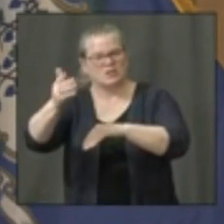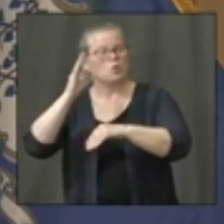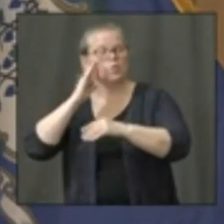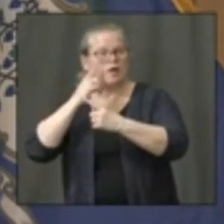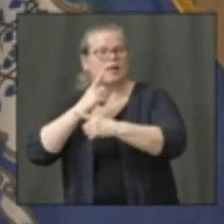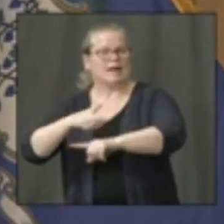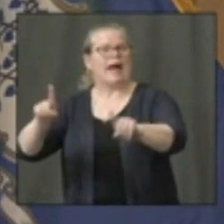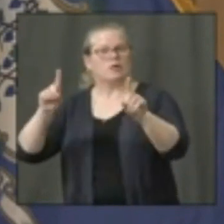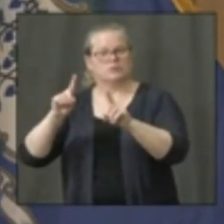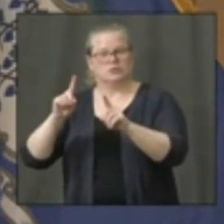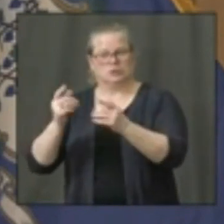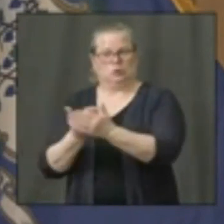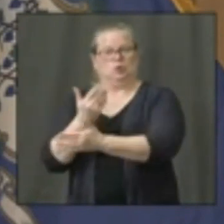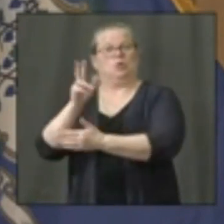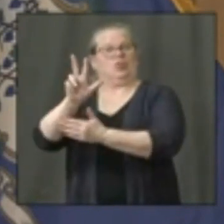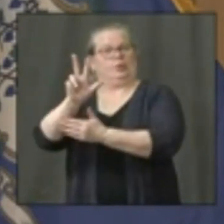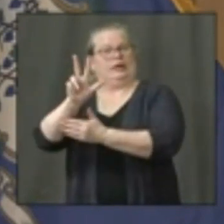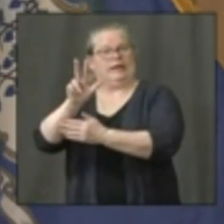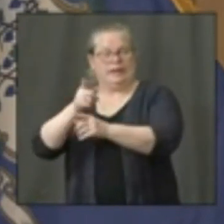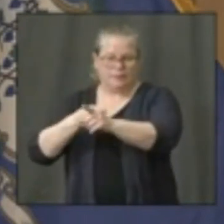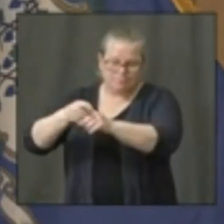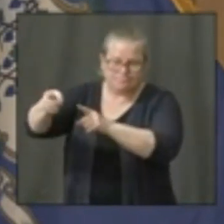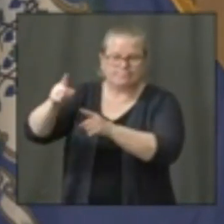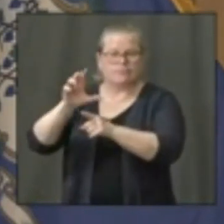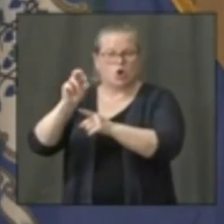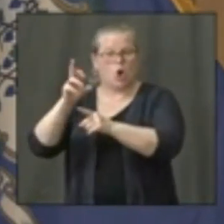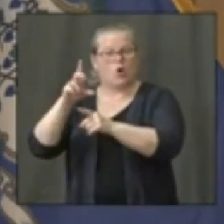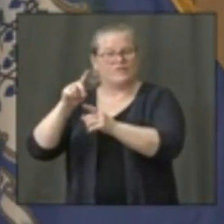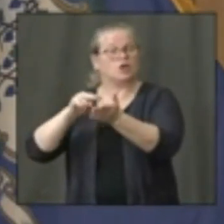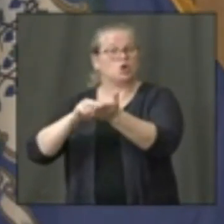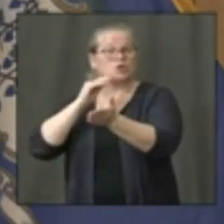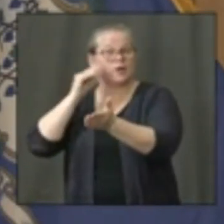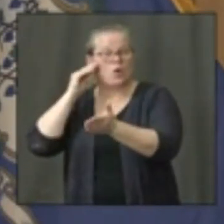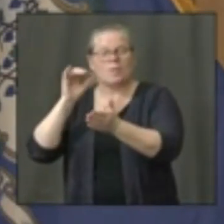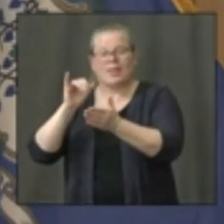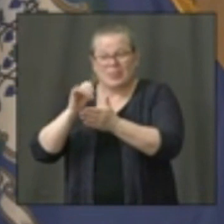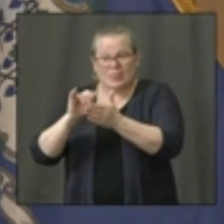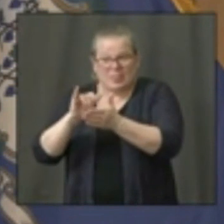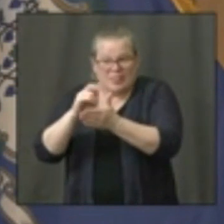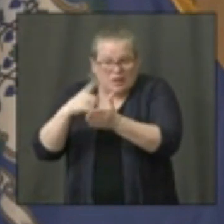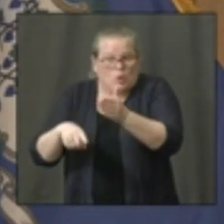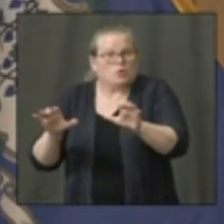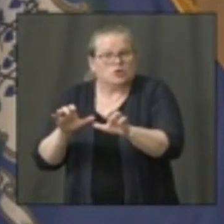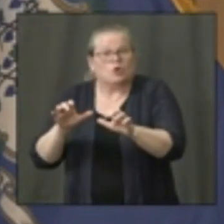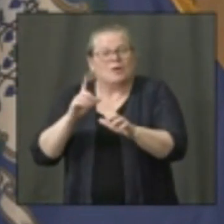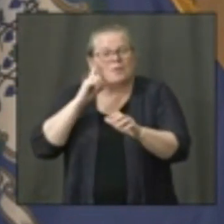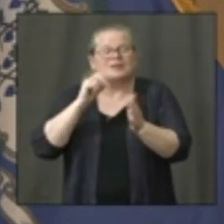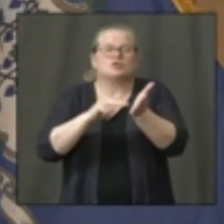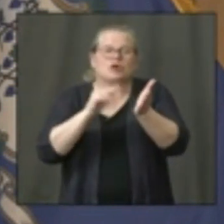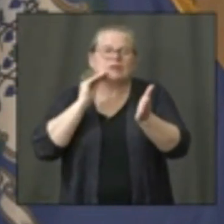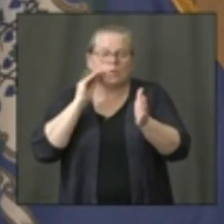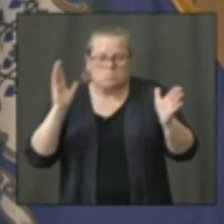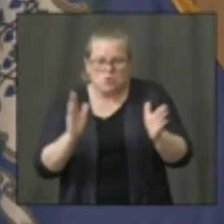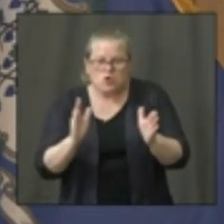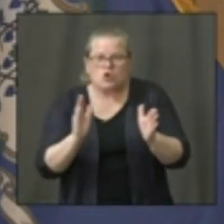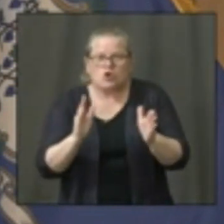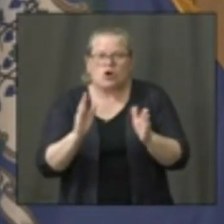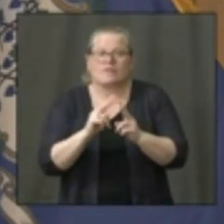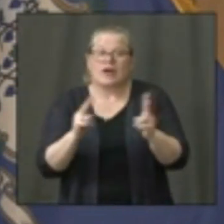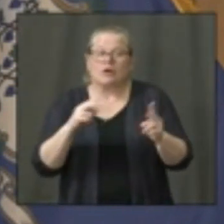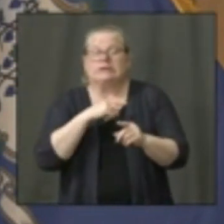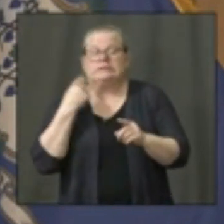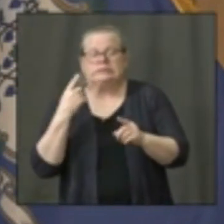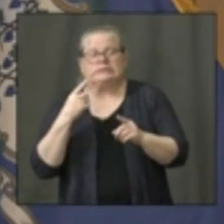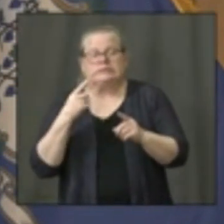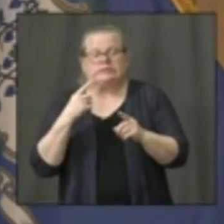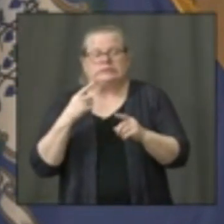in a very strict way to mitigate the spread of this in a very contained environment with the most vulnerable population. Josh, you know